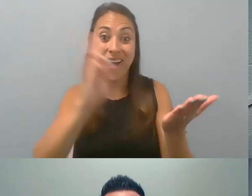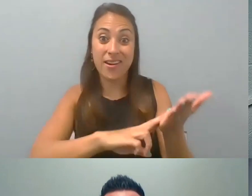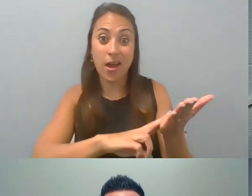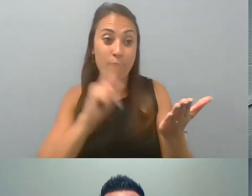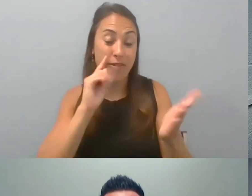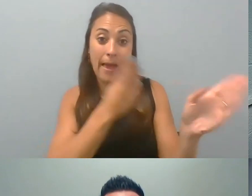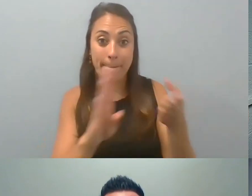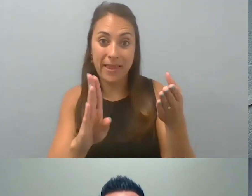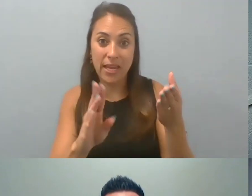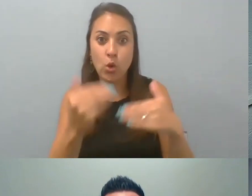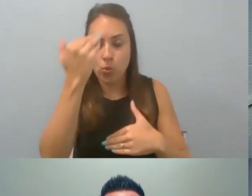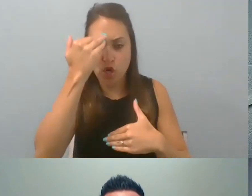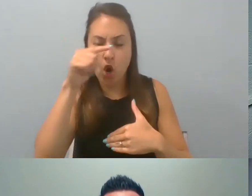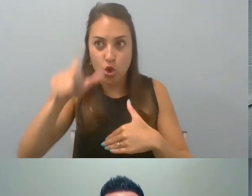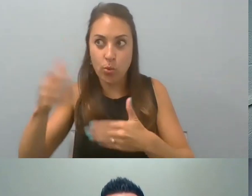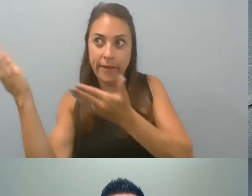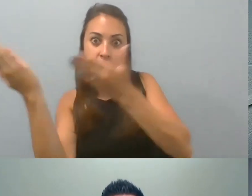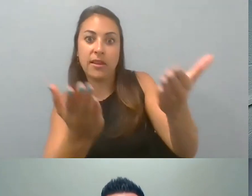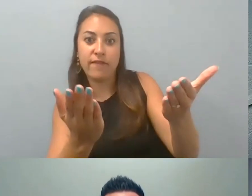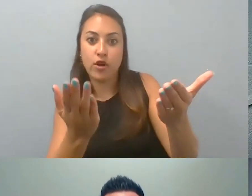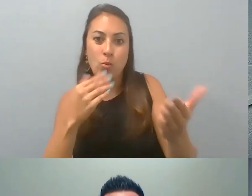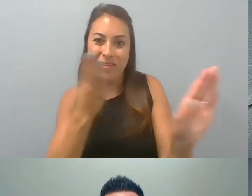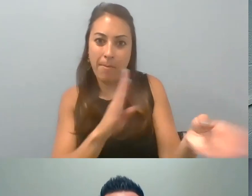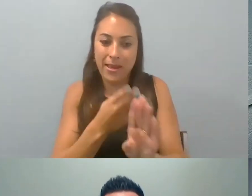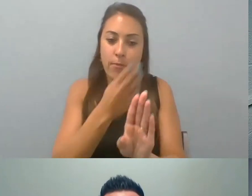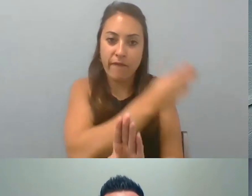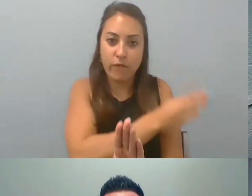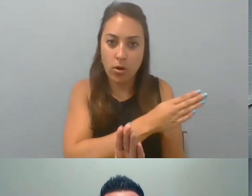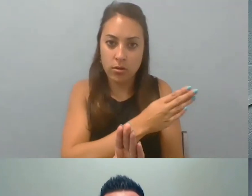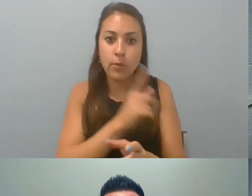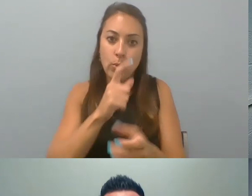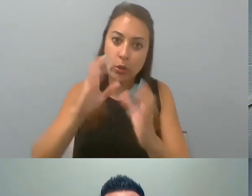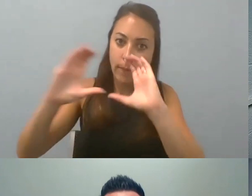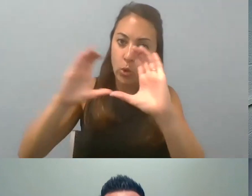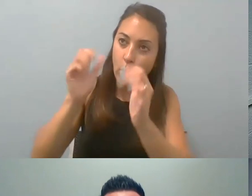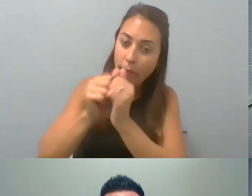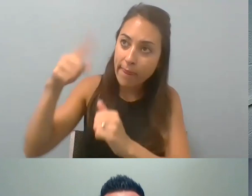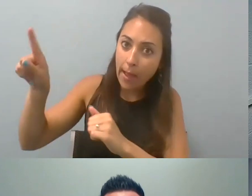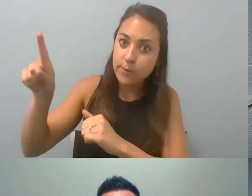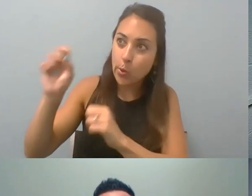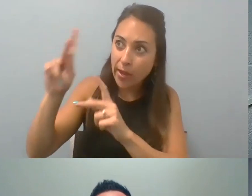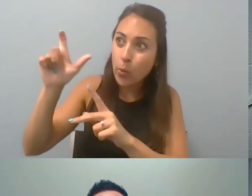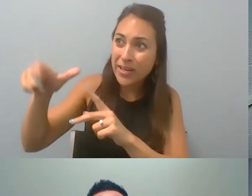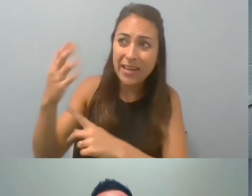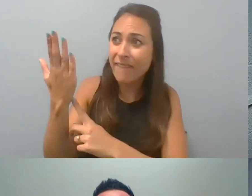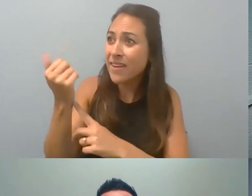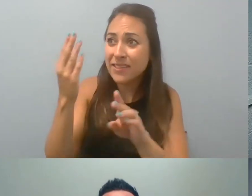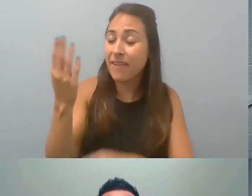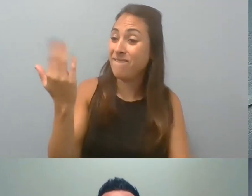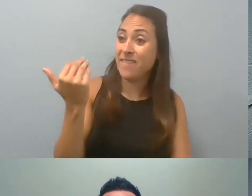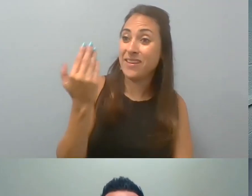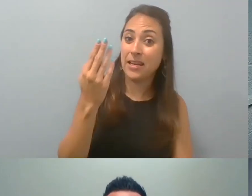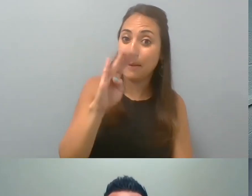need access to those meals and we can plan accordingly, because of course we need to communicate with that caterer to say, you know, we need 15 meals